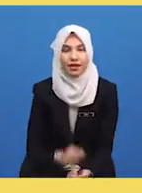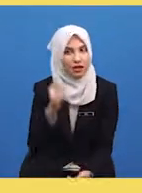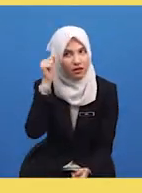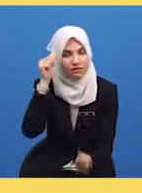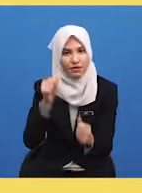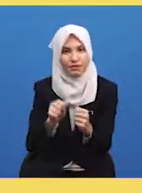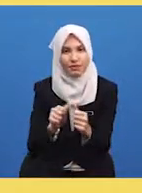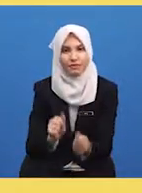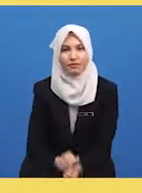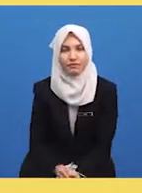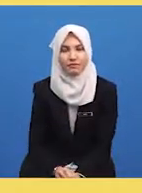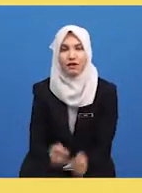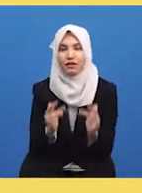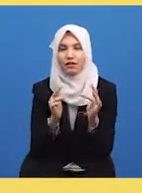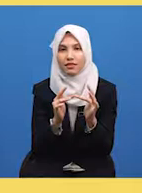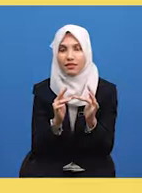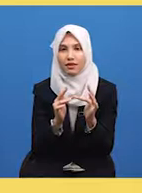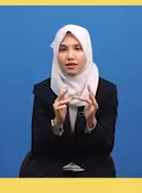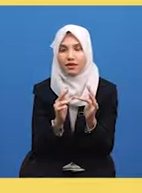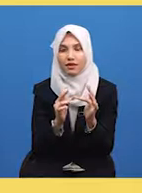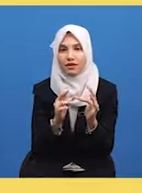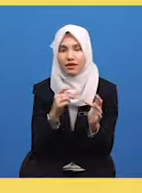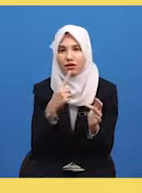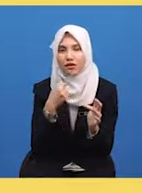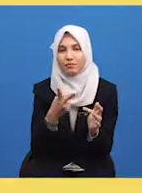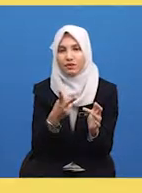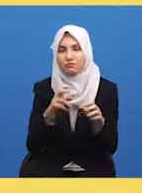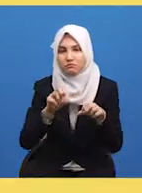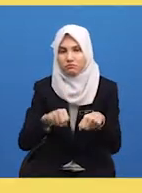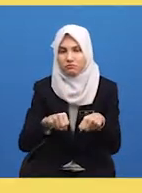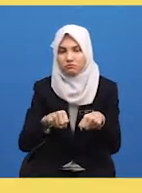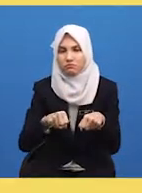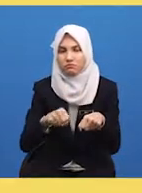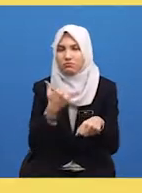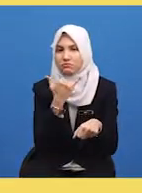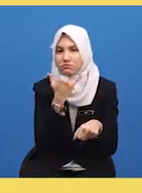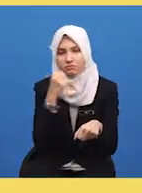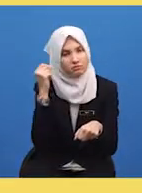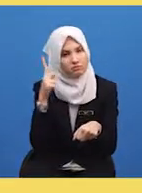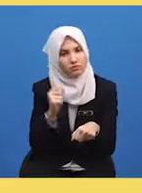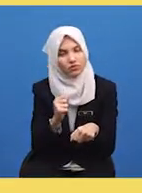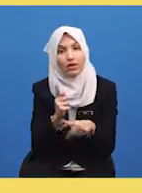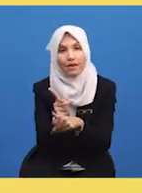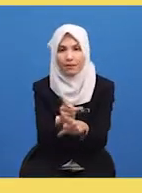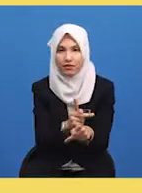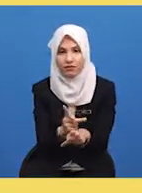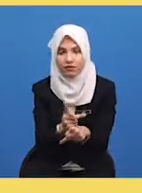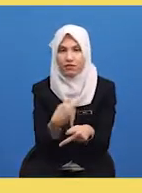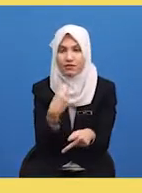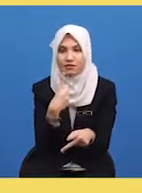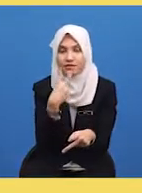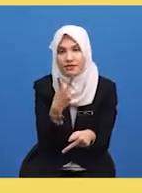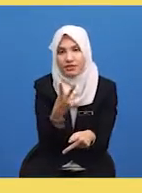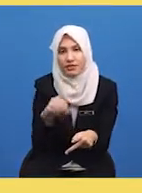Remember, online comments can often be misunderstood, so be careful what you say to other